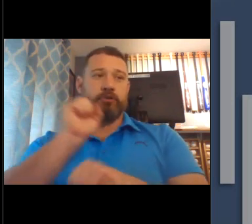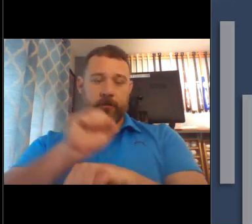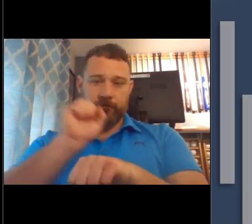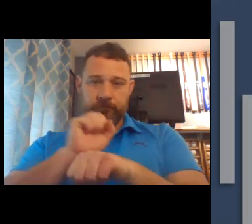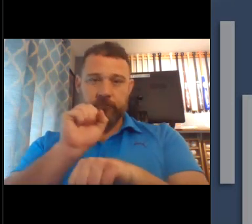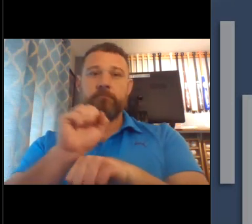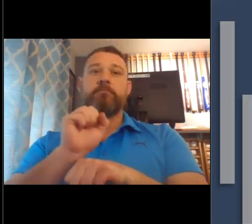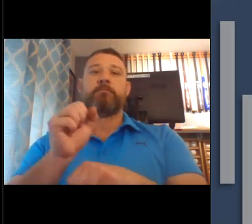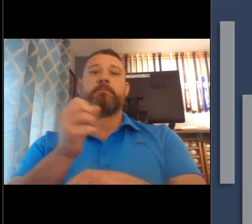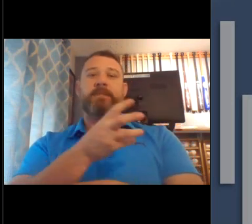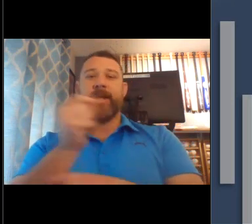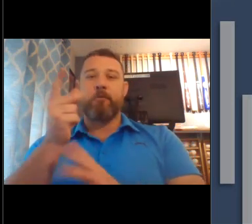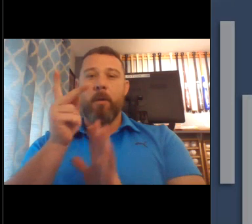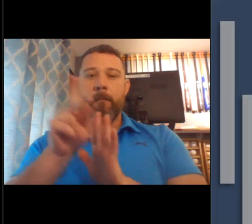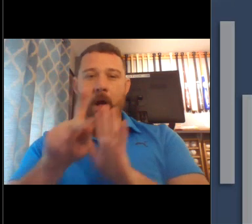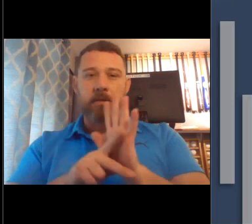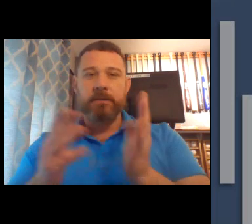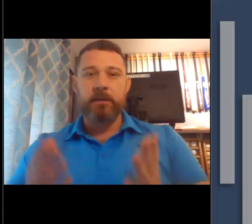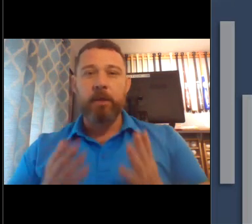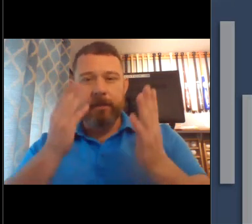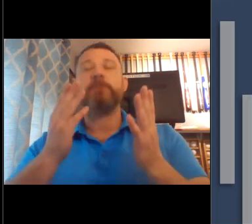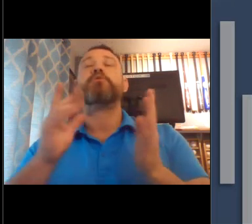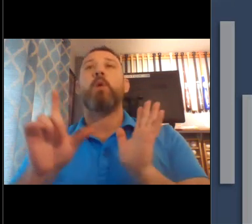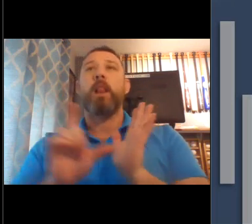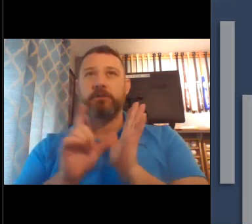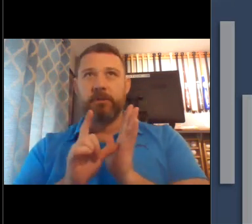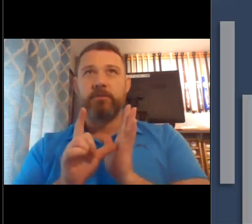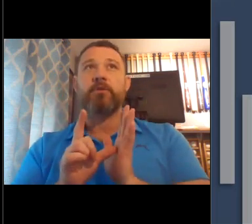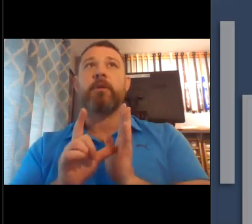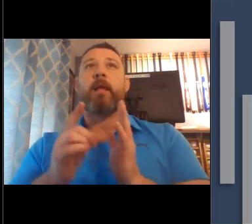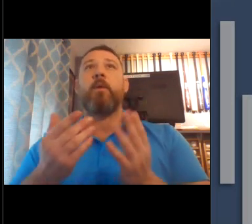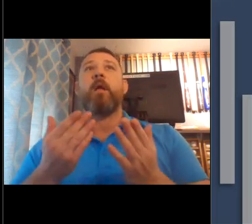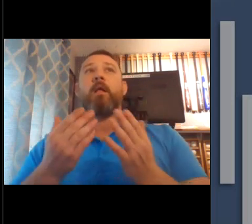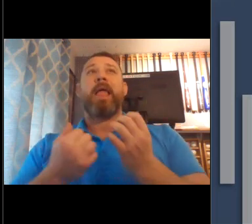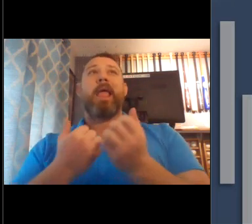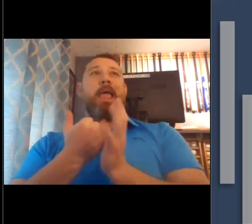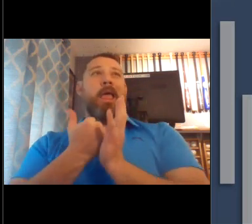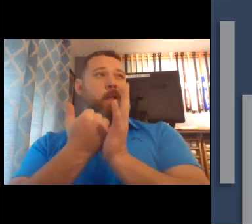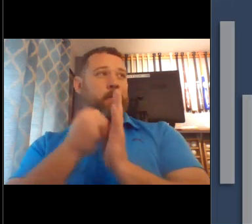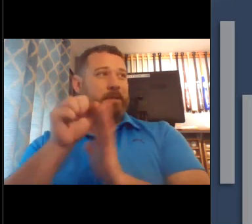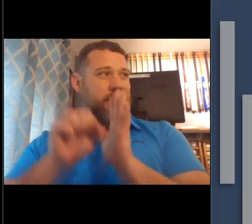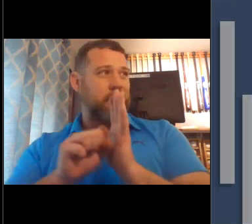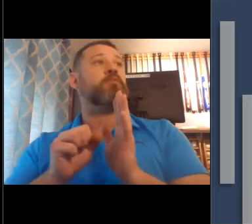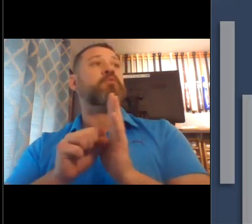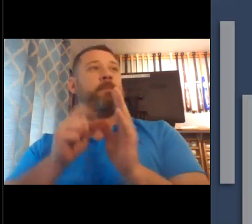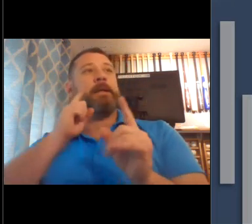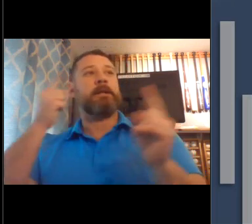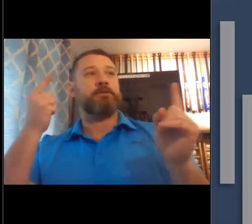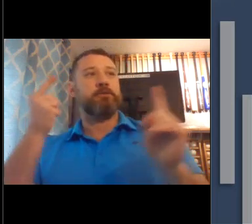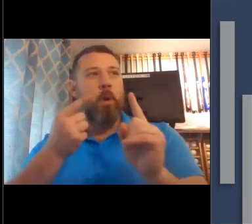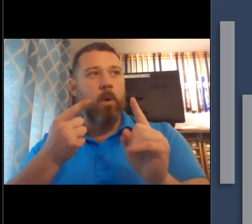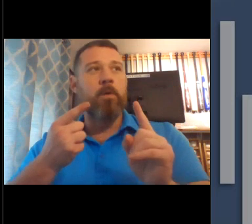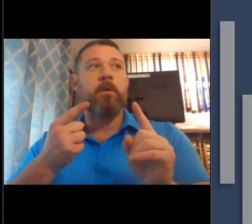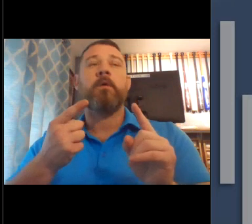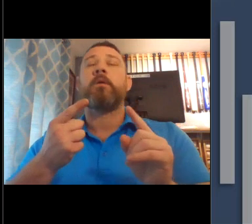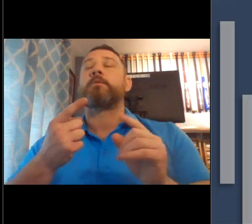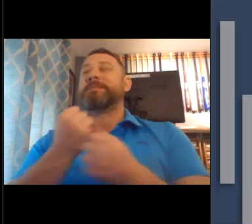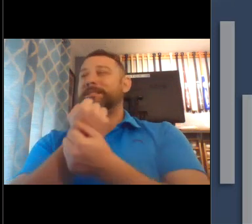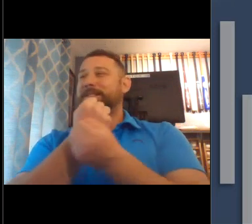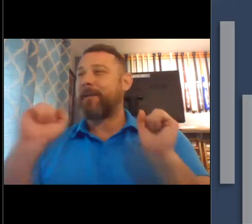several policy recommendations to the legislature that will help the state continue to move towards meeting its goals of creating a safer, more